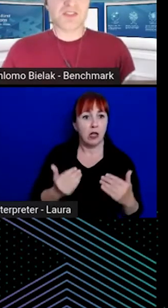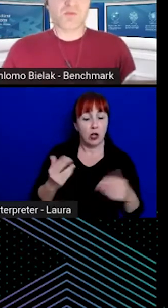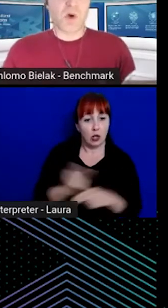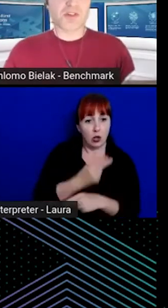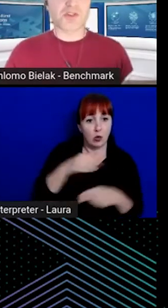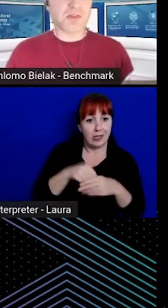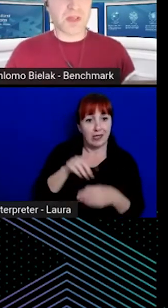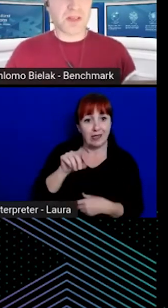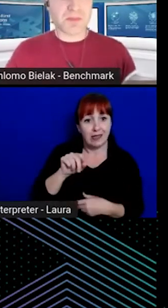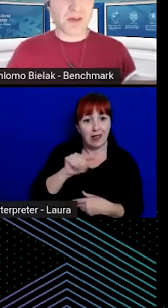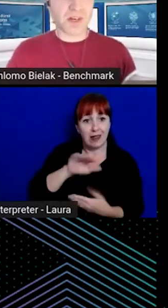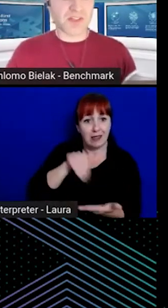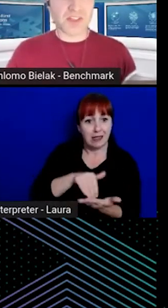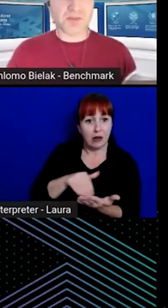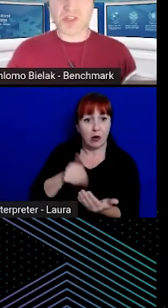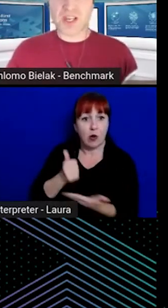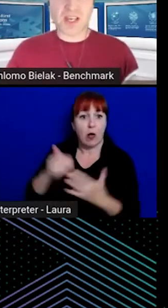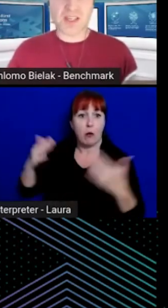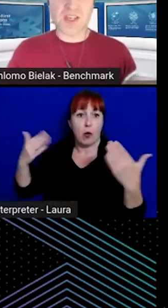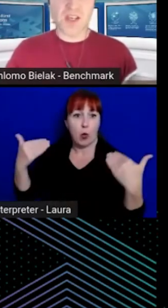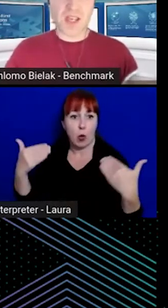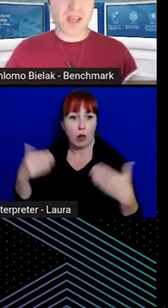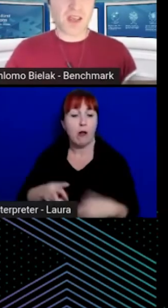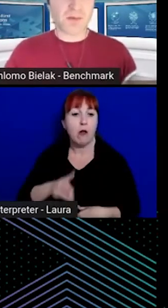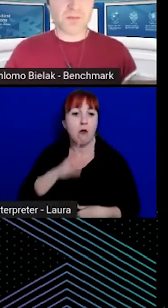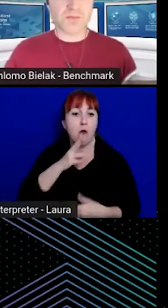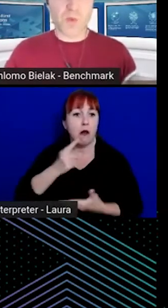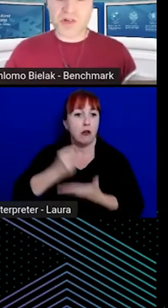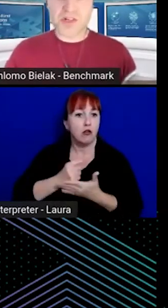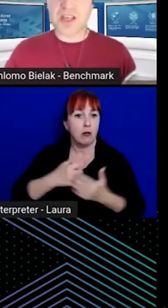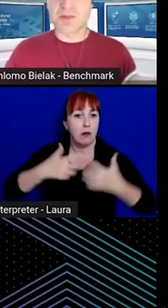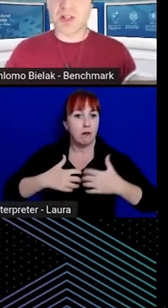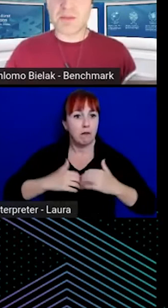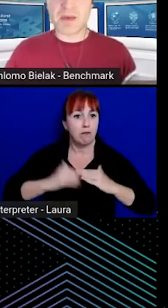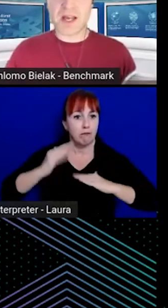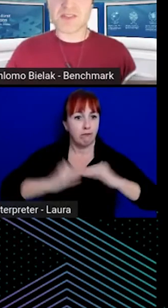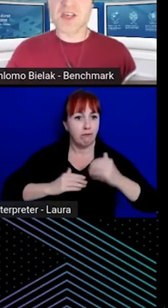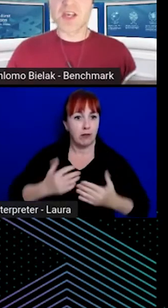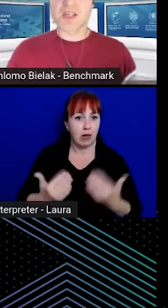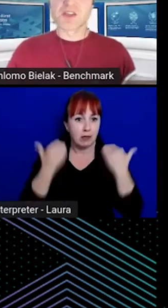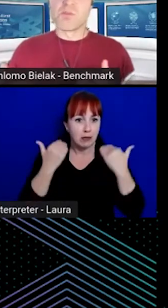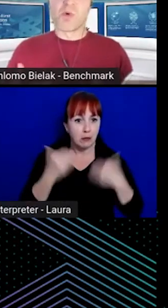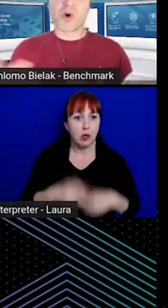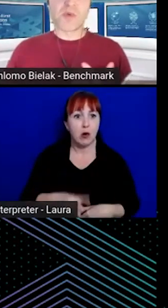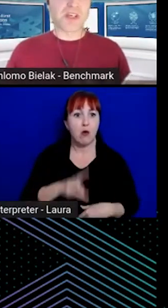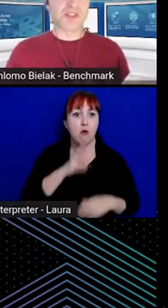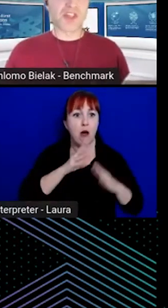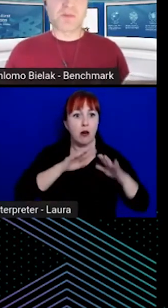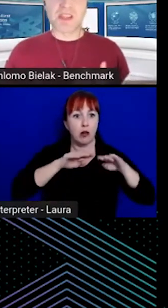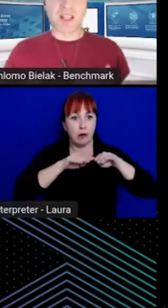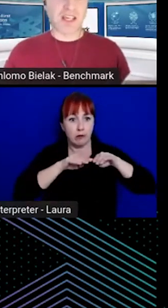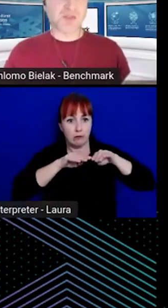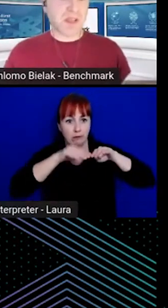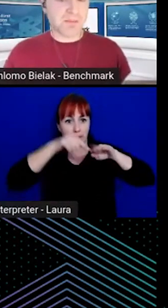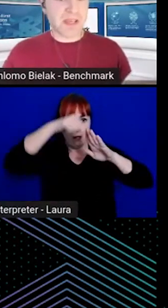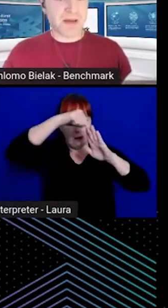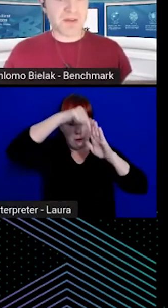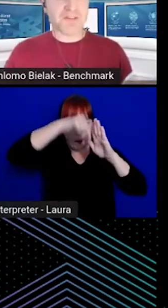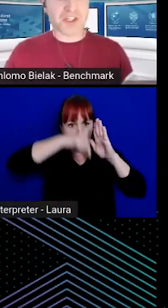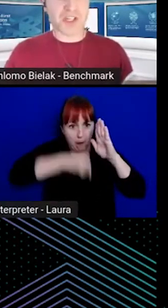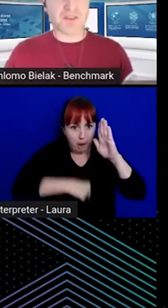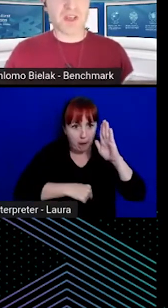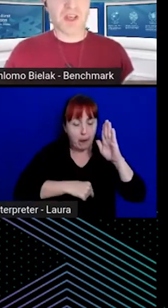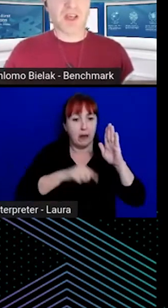that has water treatment power consumption. That has water table impacts. The more we consume and the less we